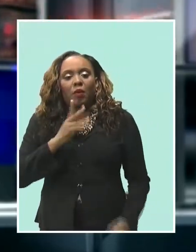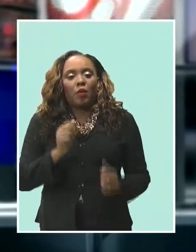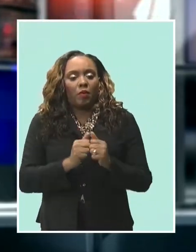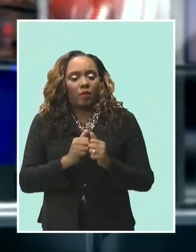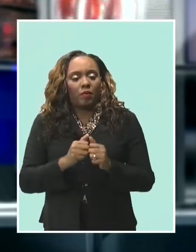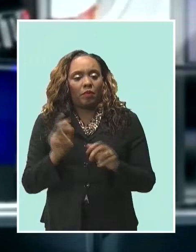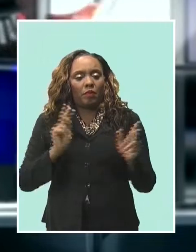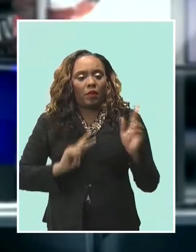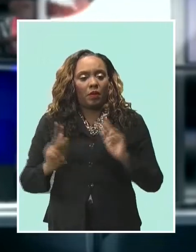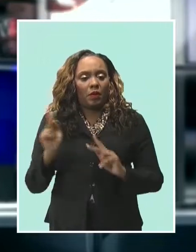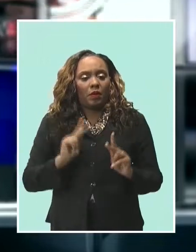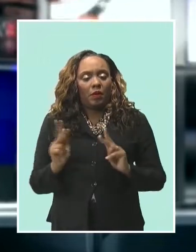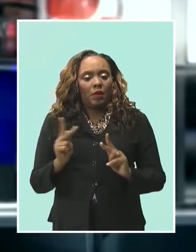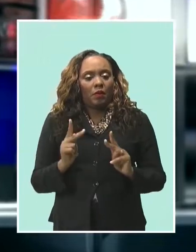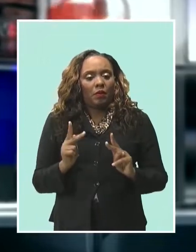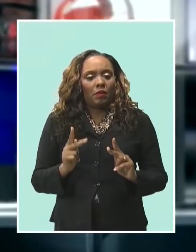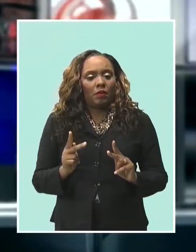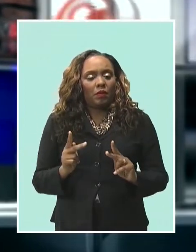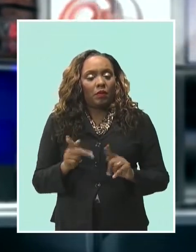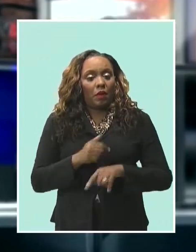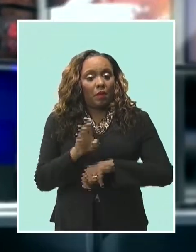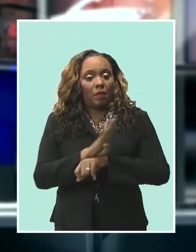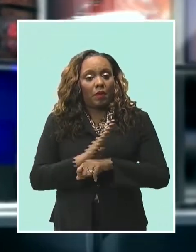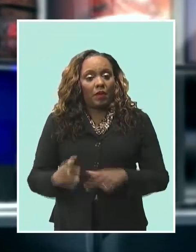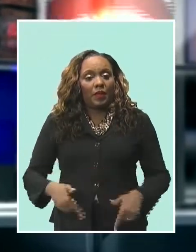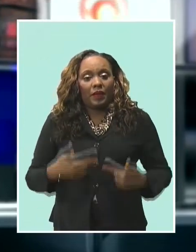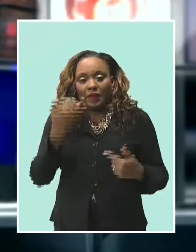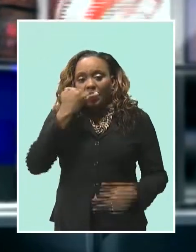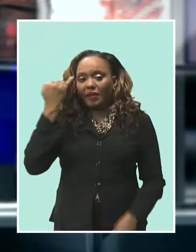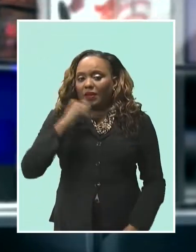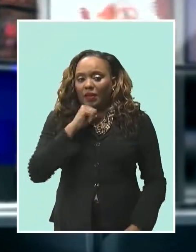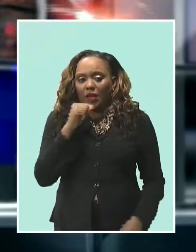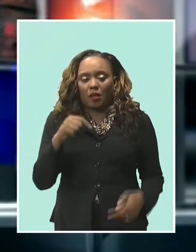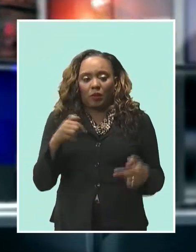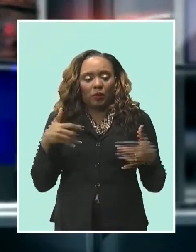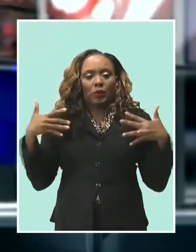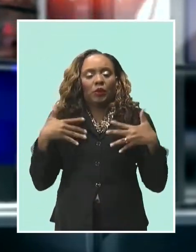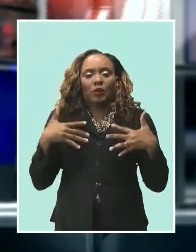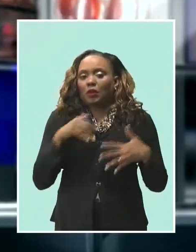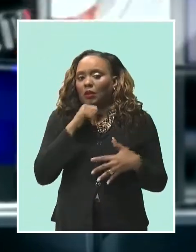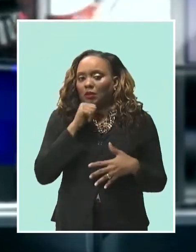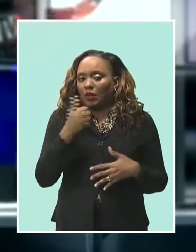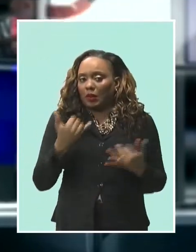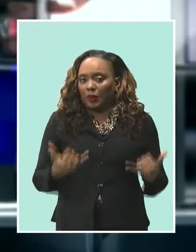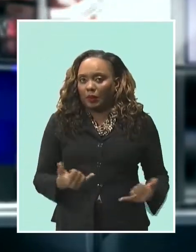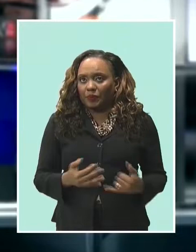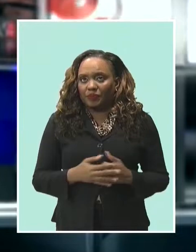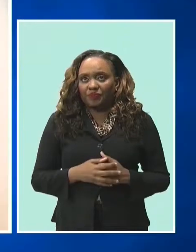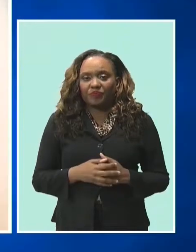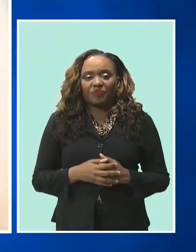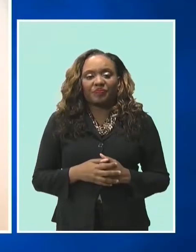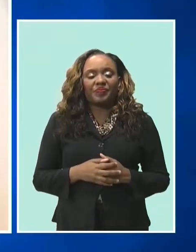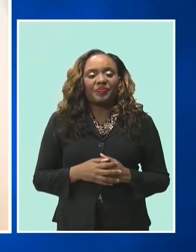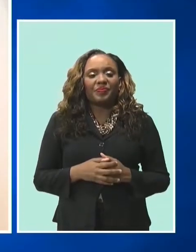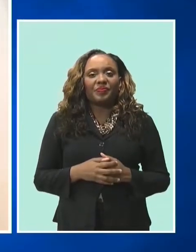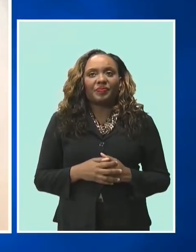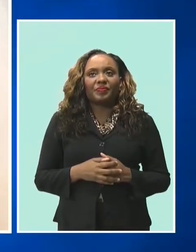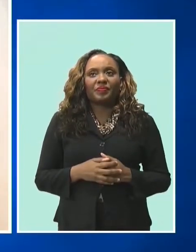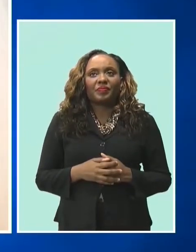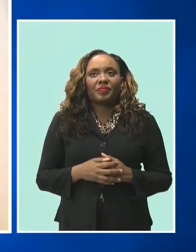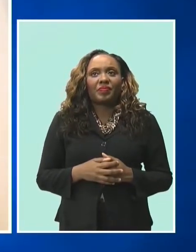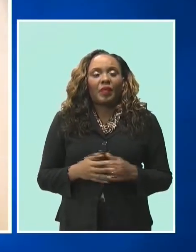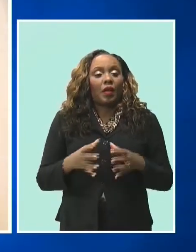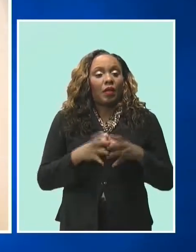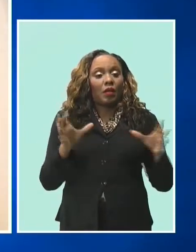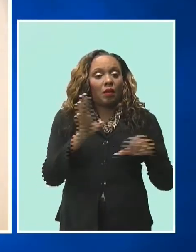members of the small Barbadian community there, and they're not panicking at this time. And a lot of Barbadians and a lot of